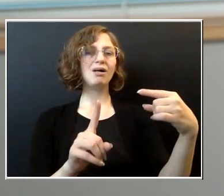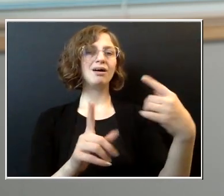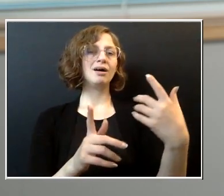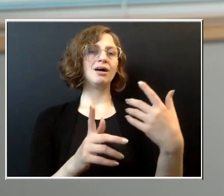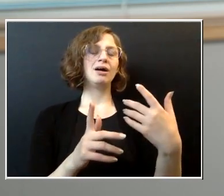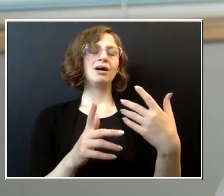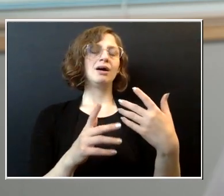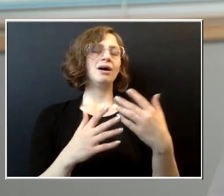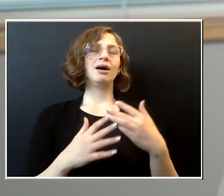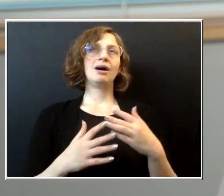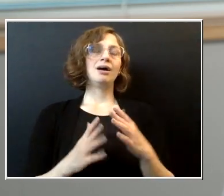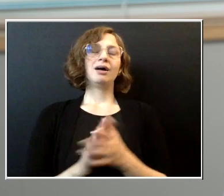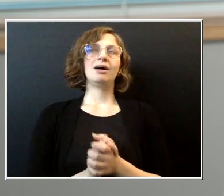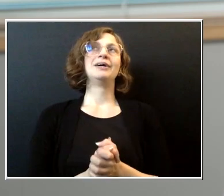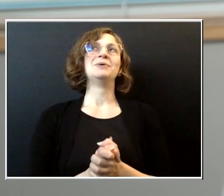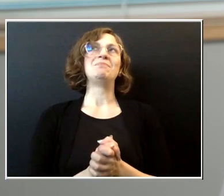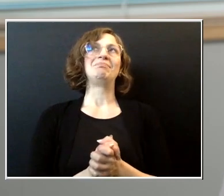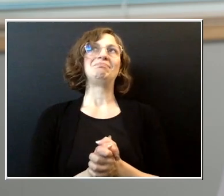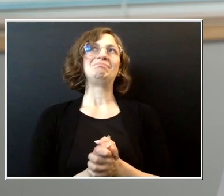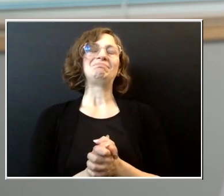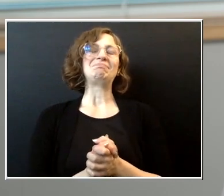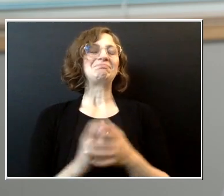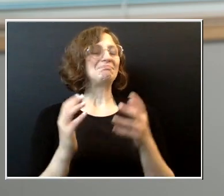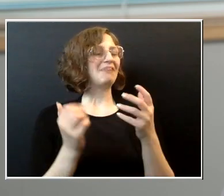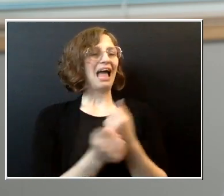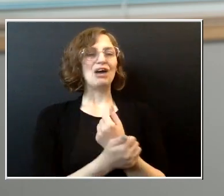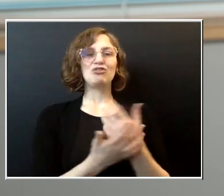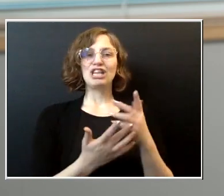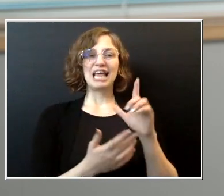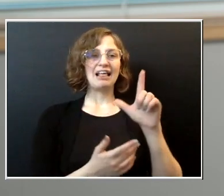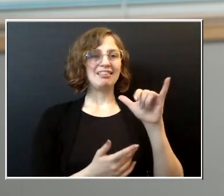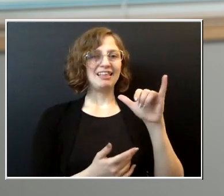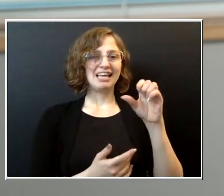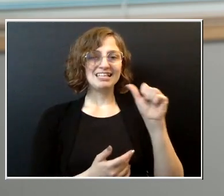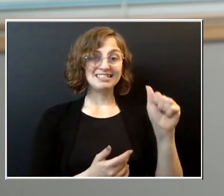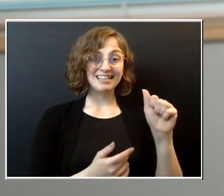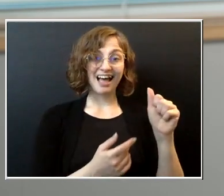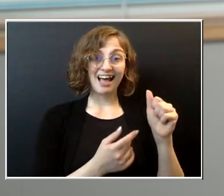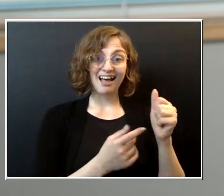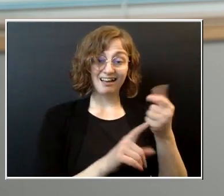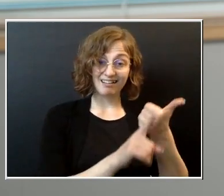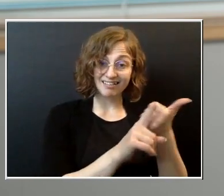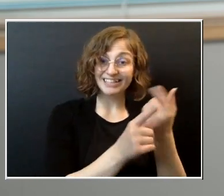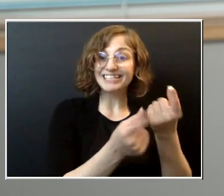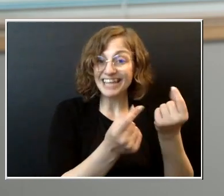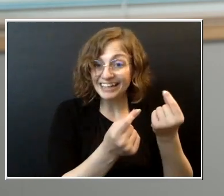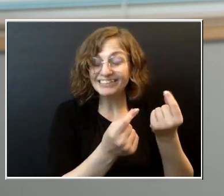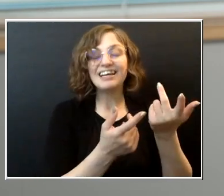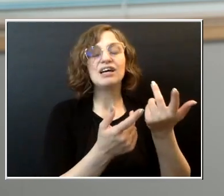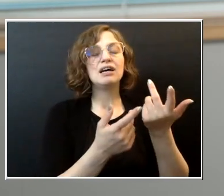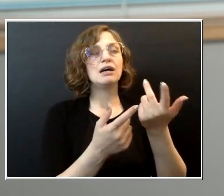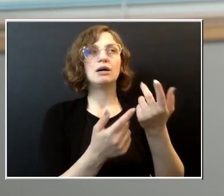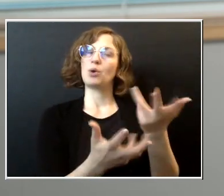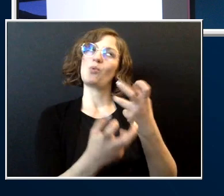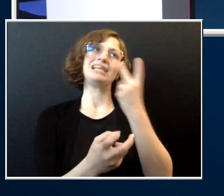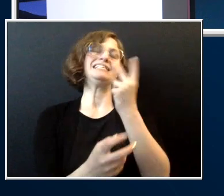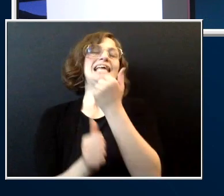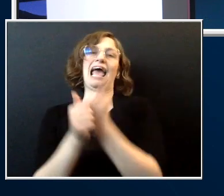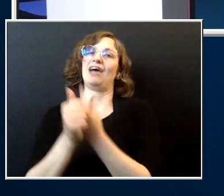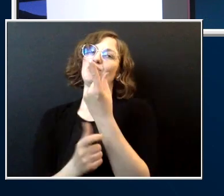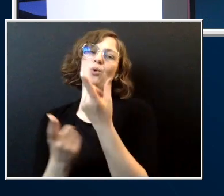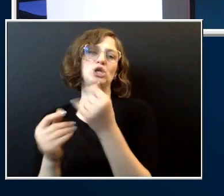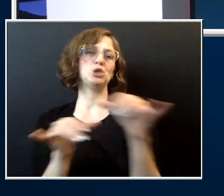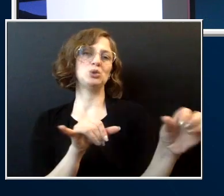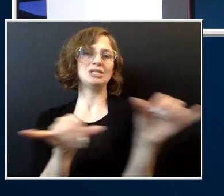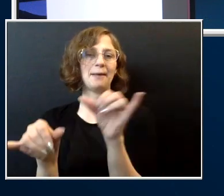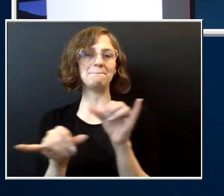everything Lisa did and shared with us is basically what we would love to have in every patient. I like what Dr.